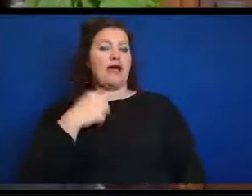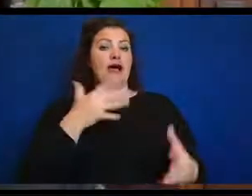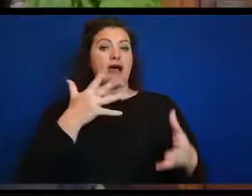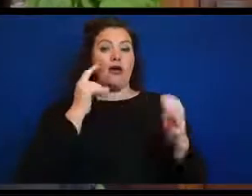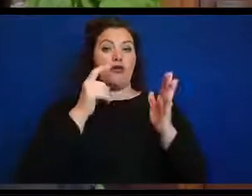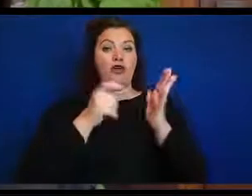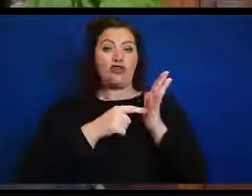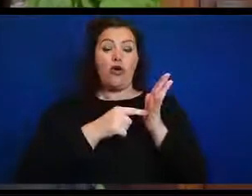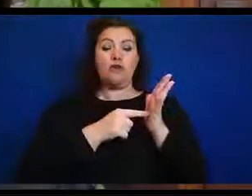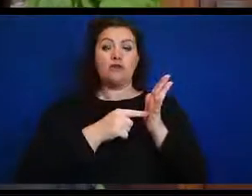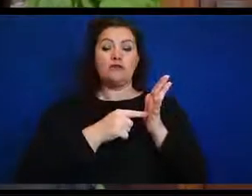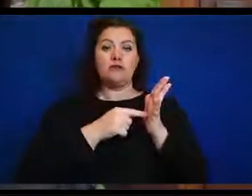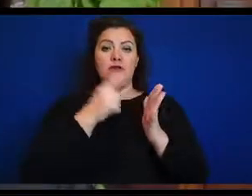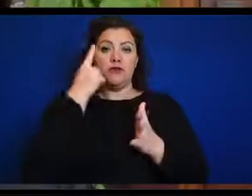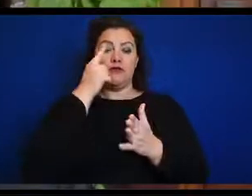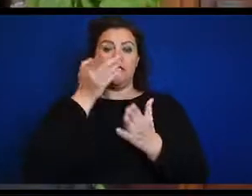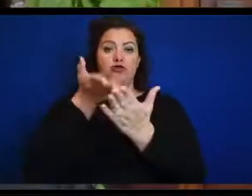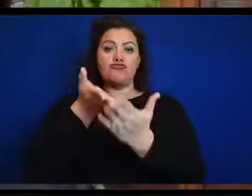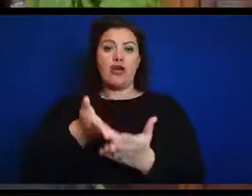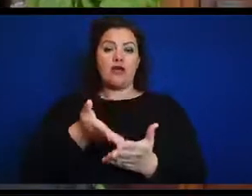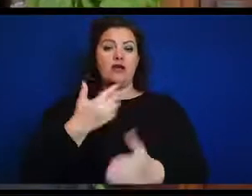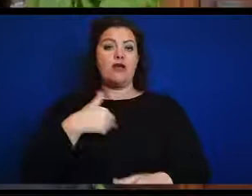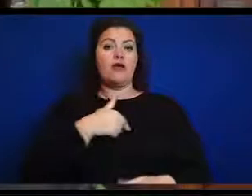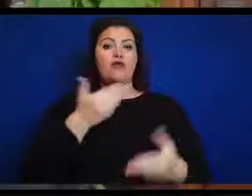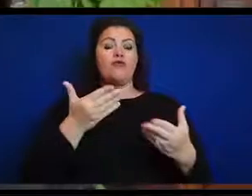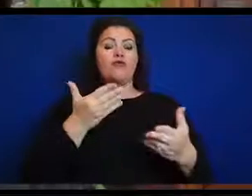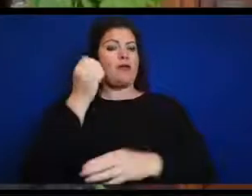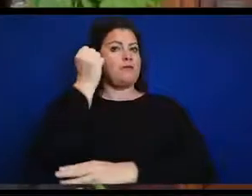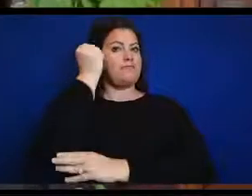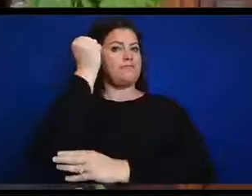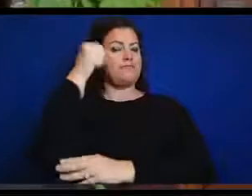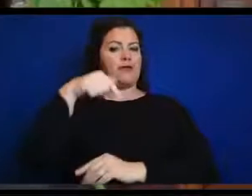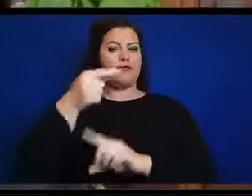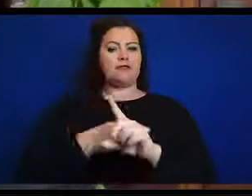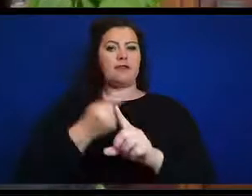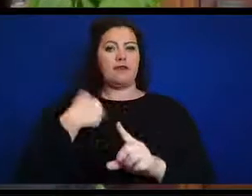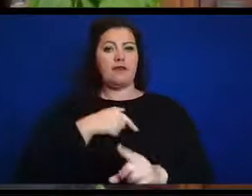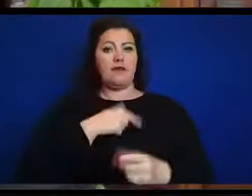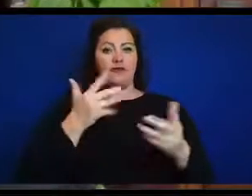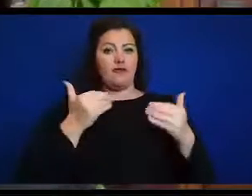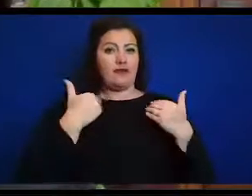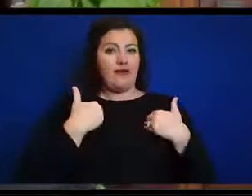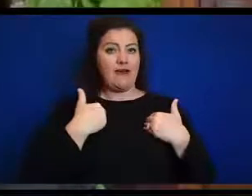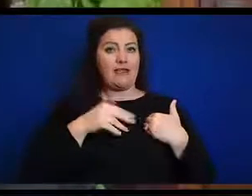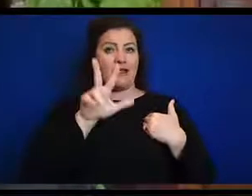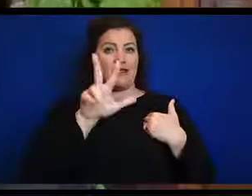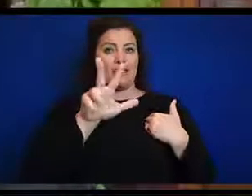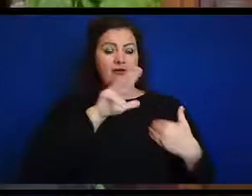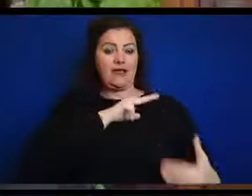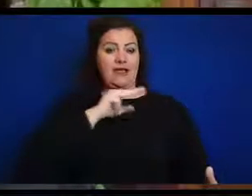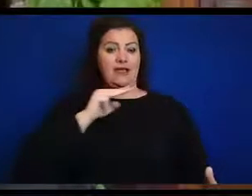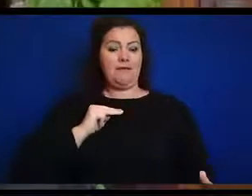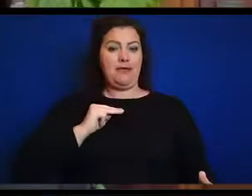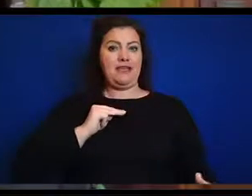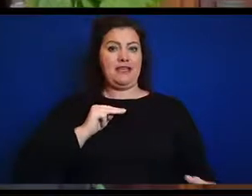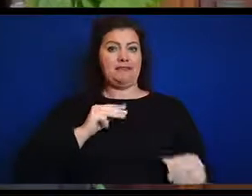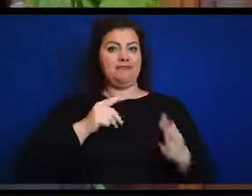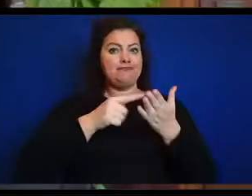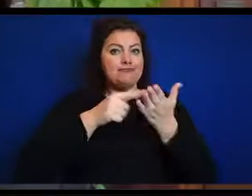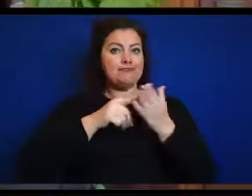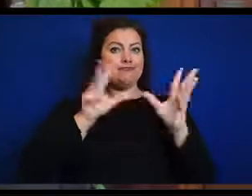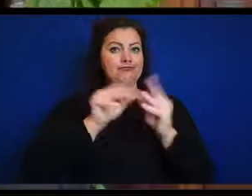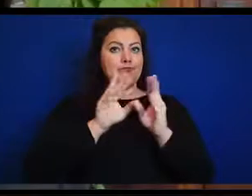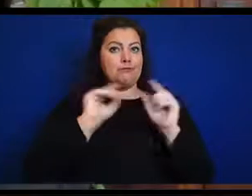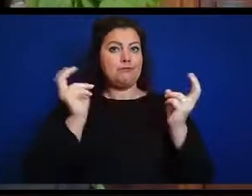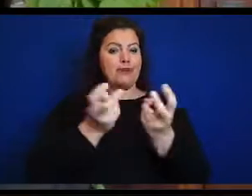record that we may have set a record this month. We've had 3 committee hearings. So I want to thank Ranking Member